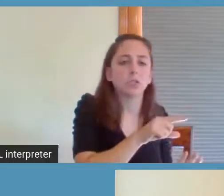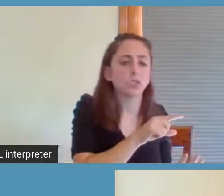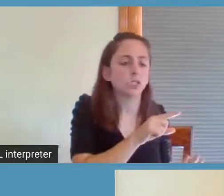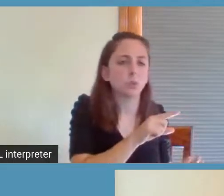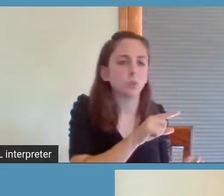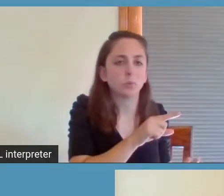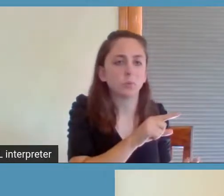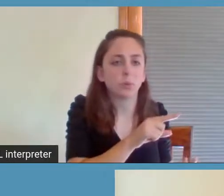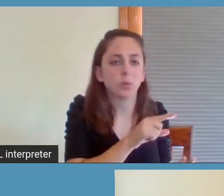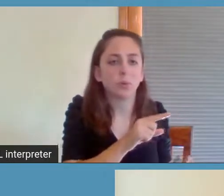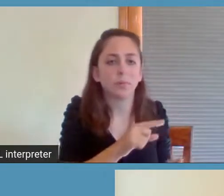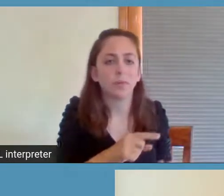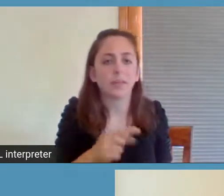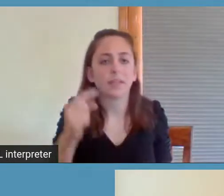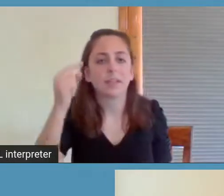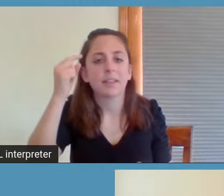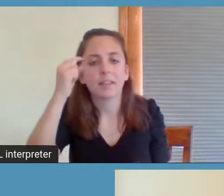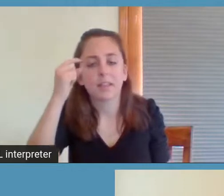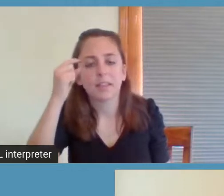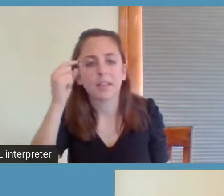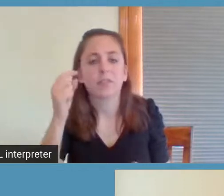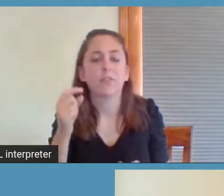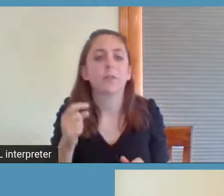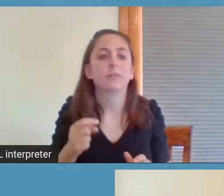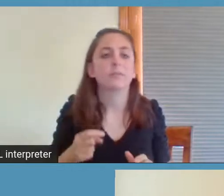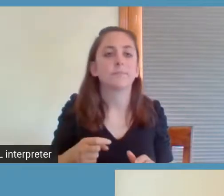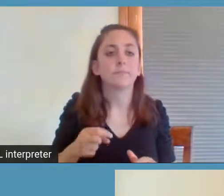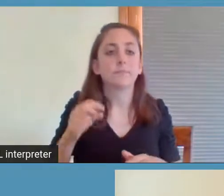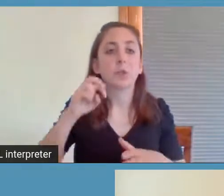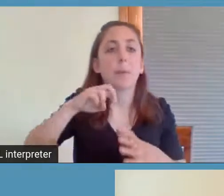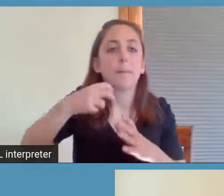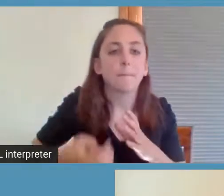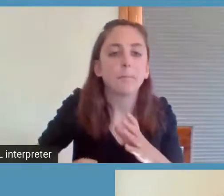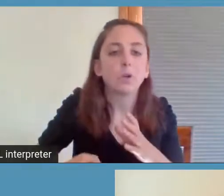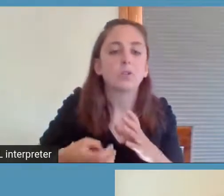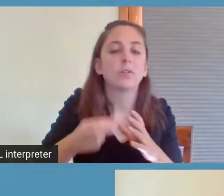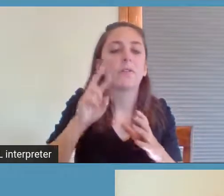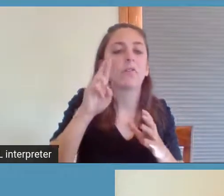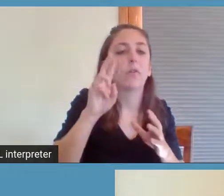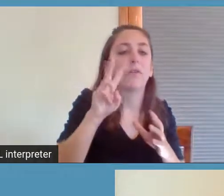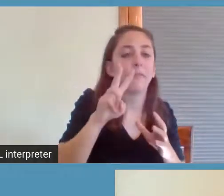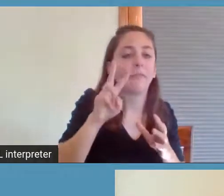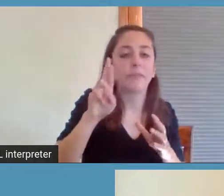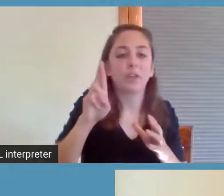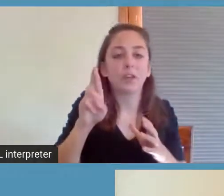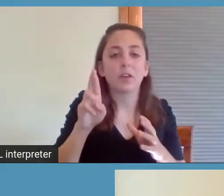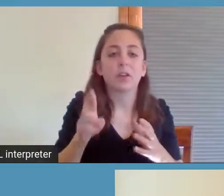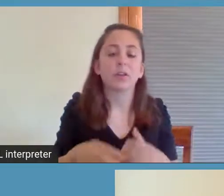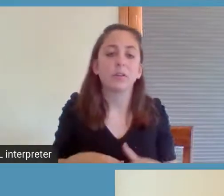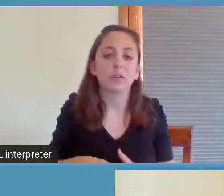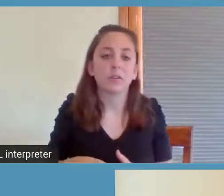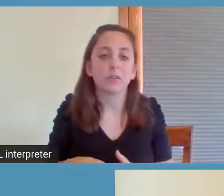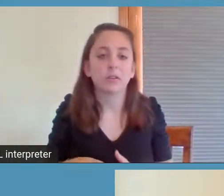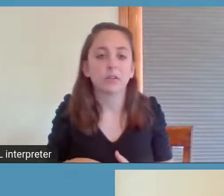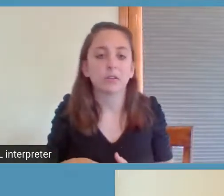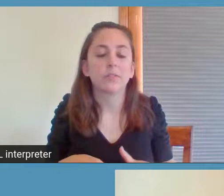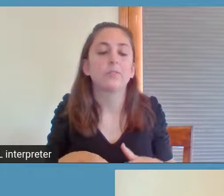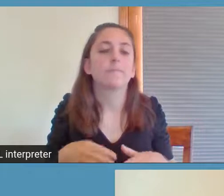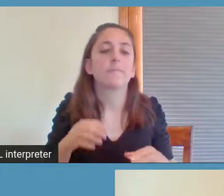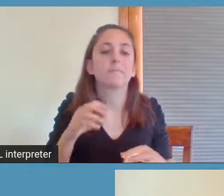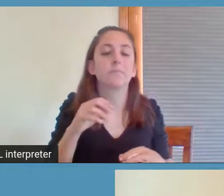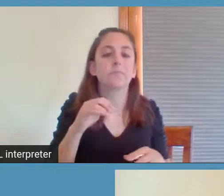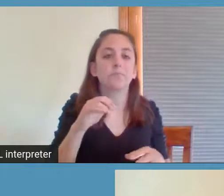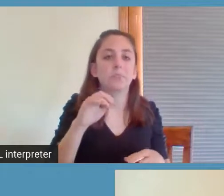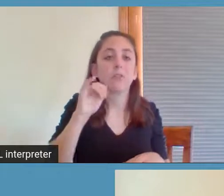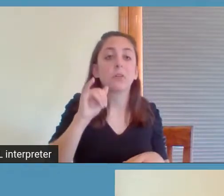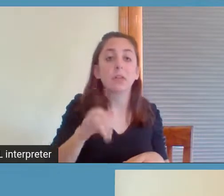I also think that if you did an immersive experience with VR, you'd be able to perhaps build it in for that experience in terms